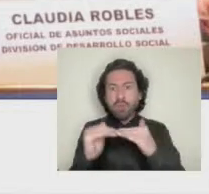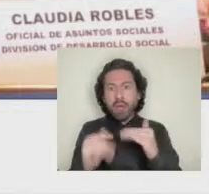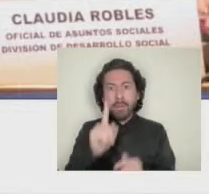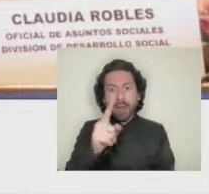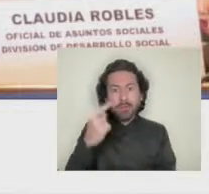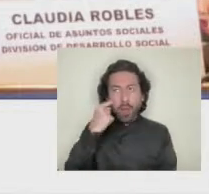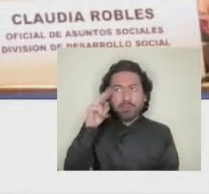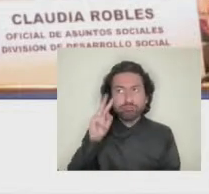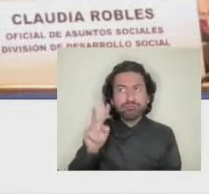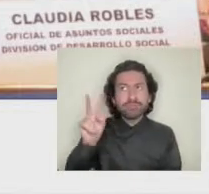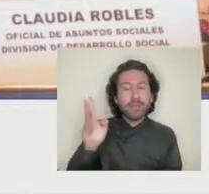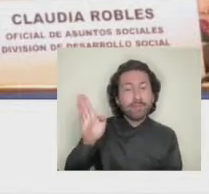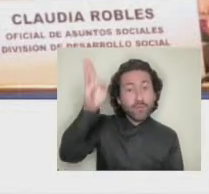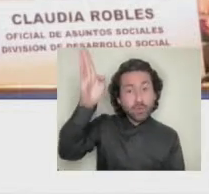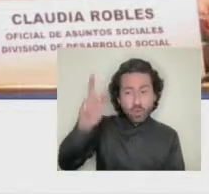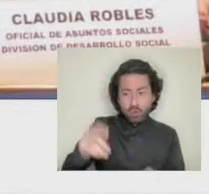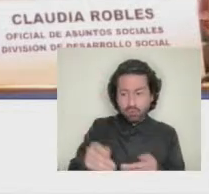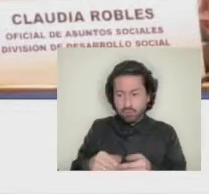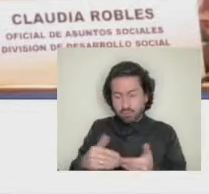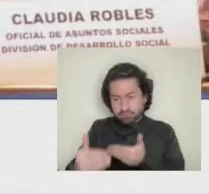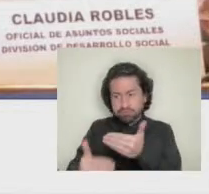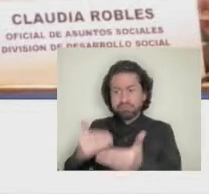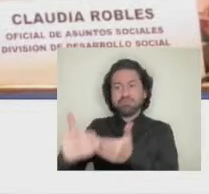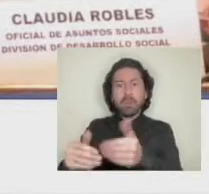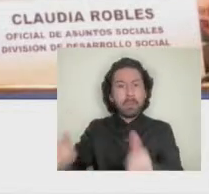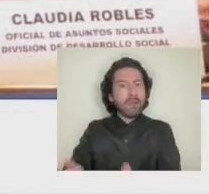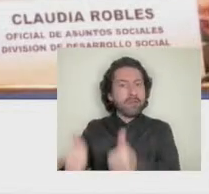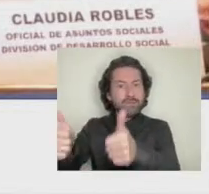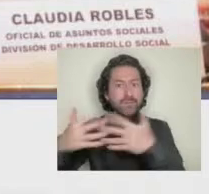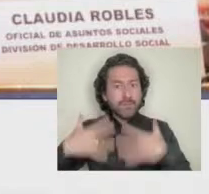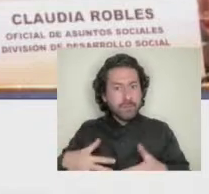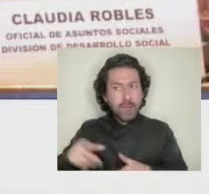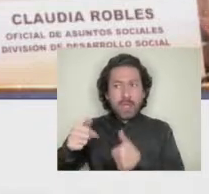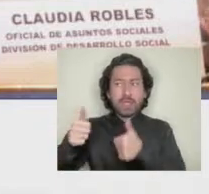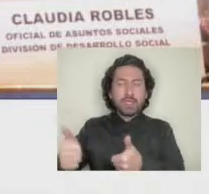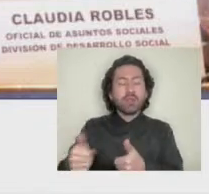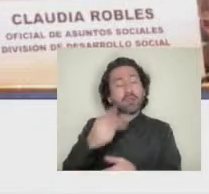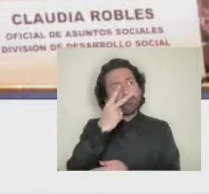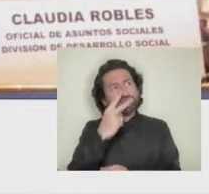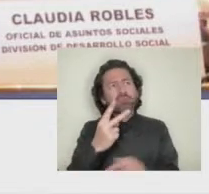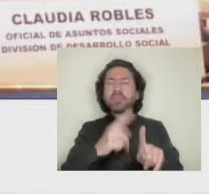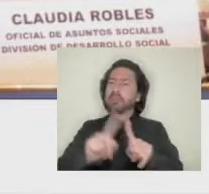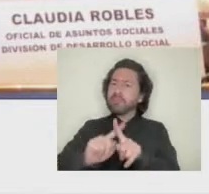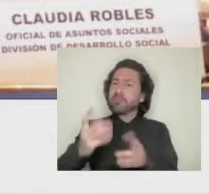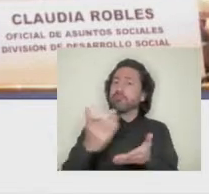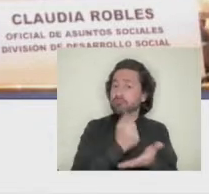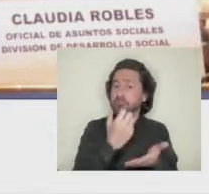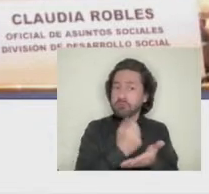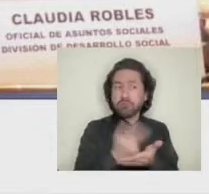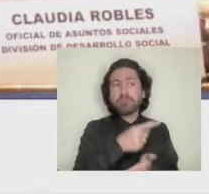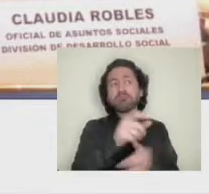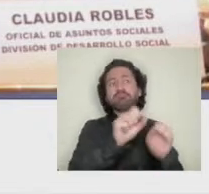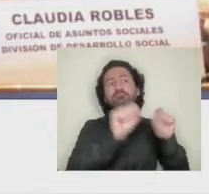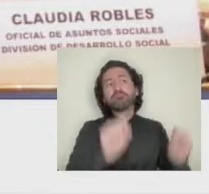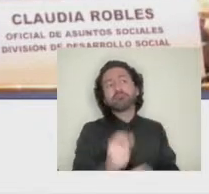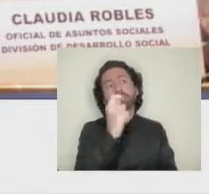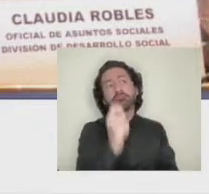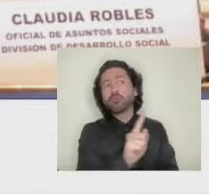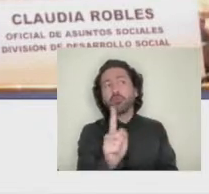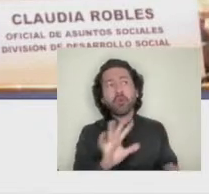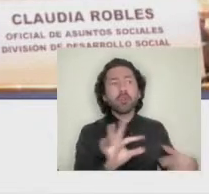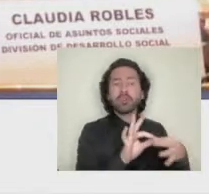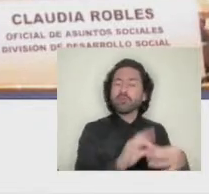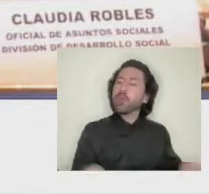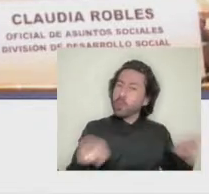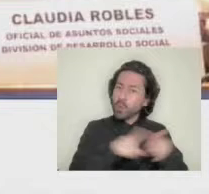inequalities with look towards the future, towards a welfare state. In spite of the progress